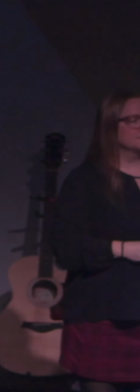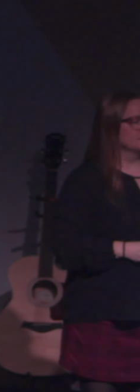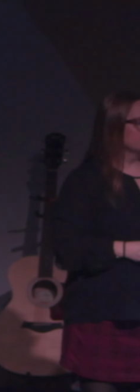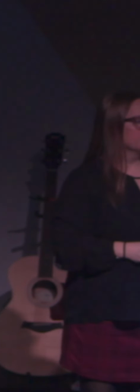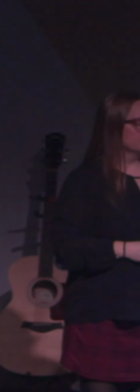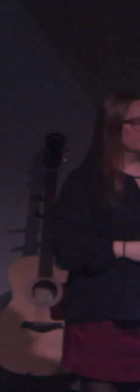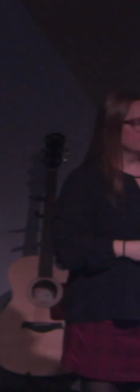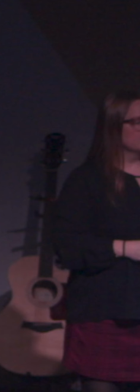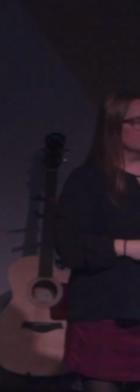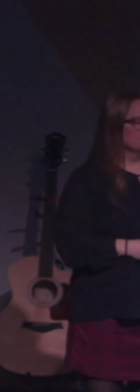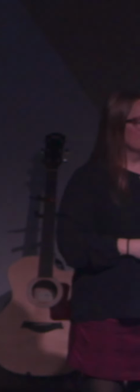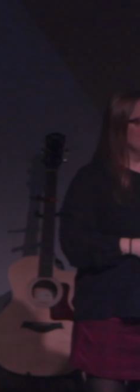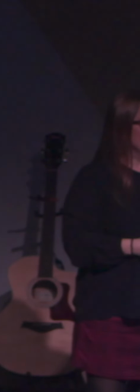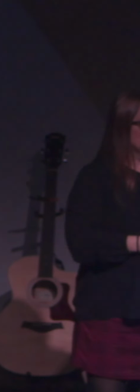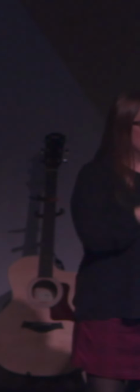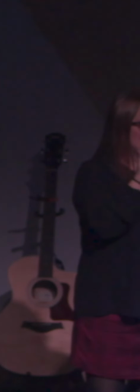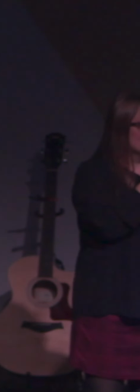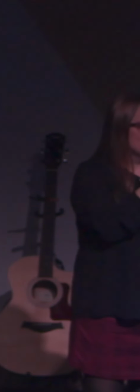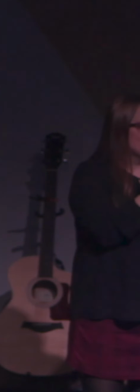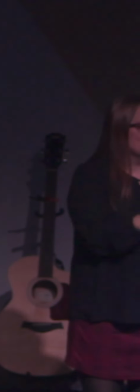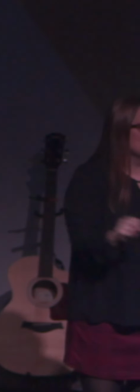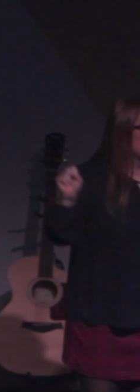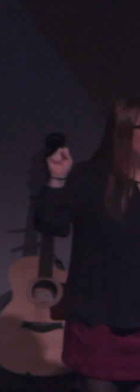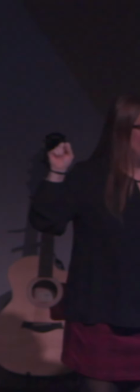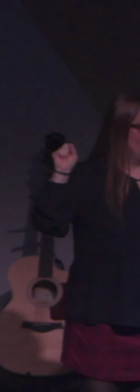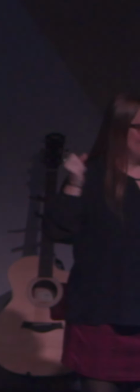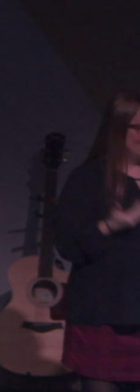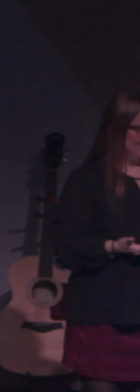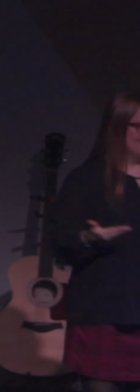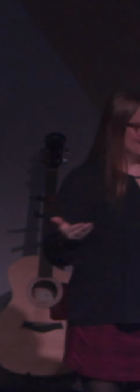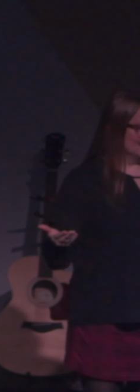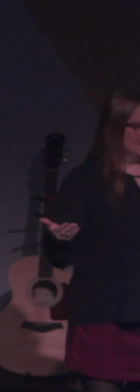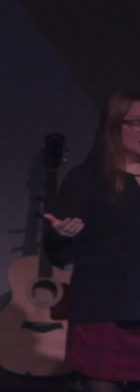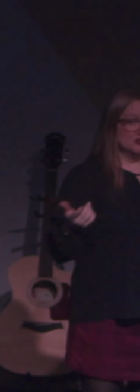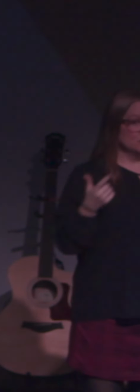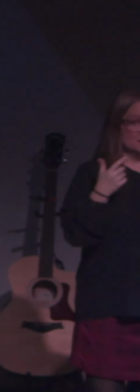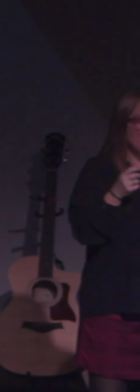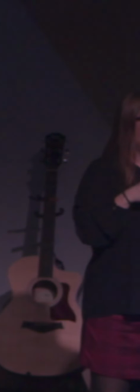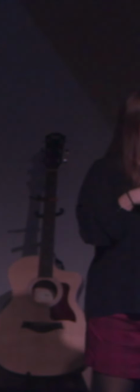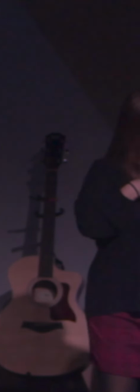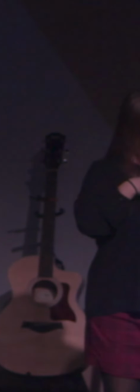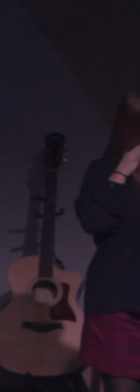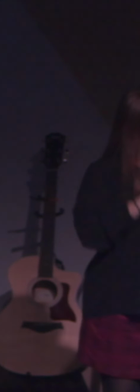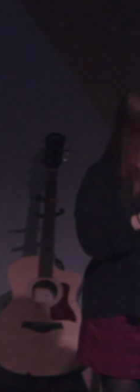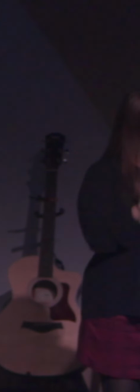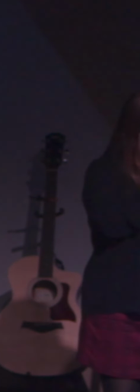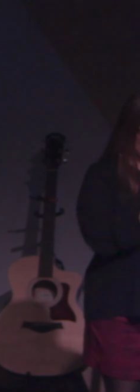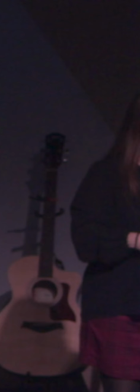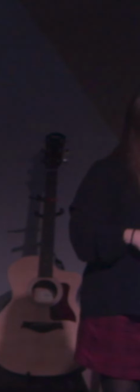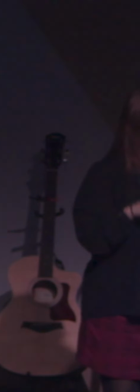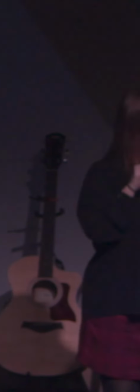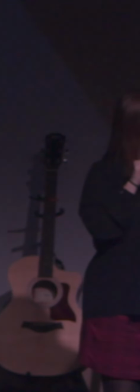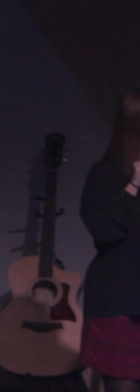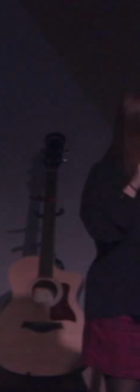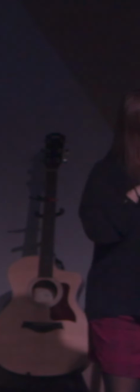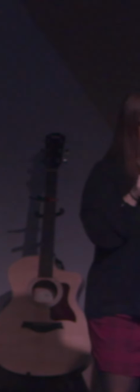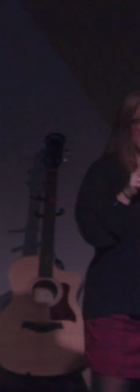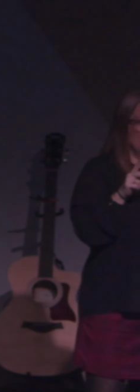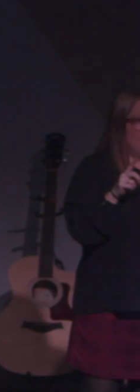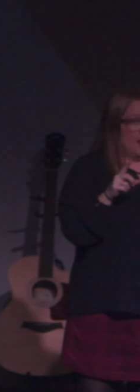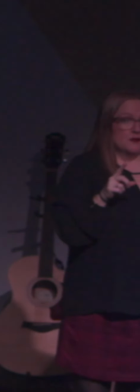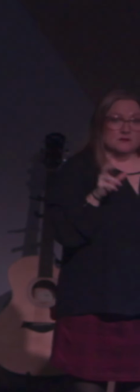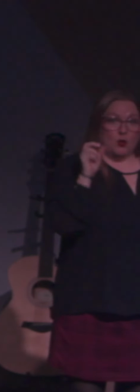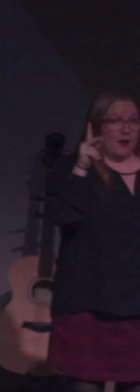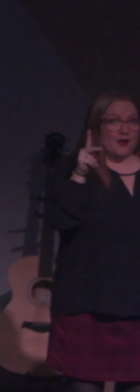It's been the most freeing thing in my life. And I'm not perfect at it, and I'm not saying I got it all figured out. But I got to a